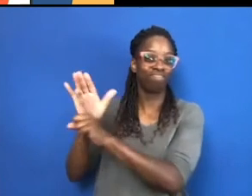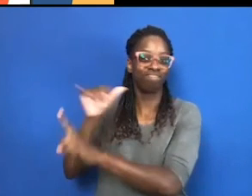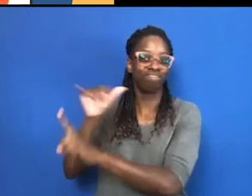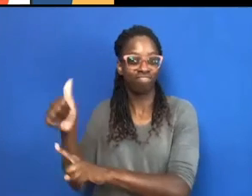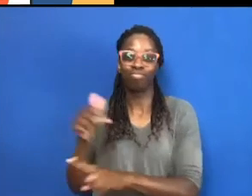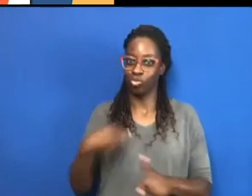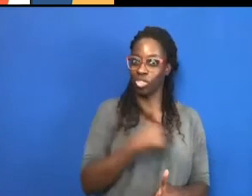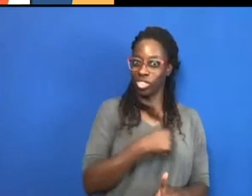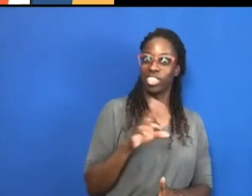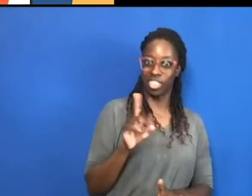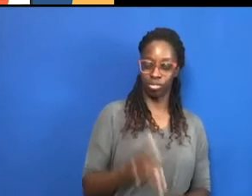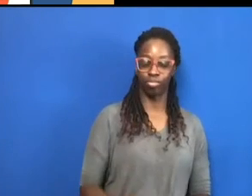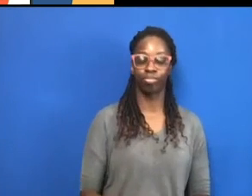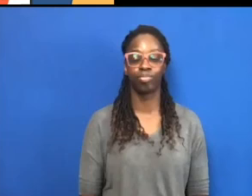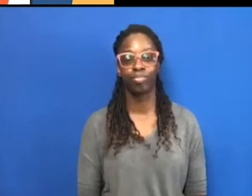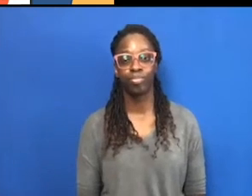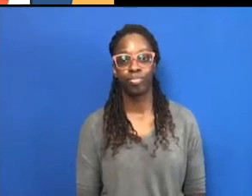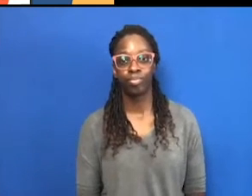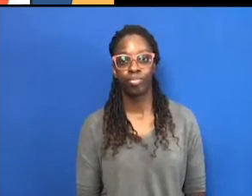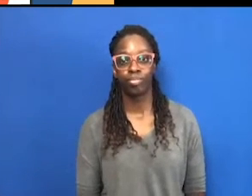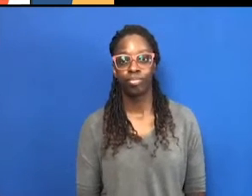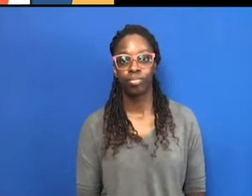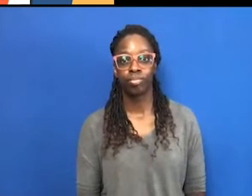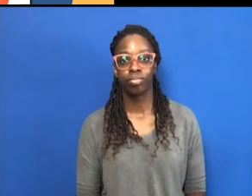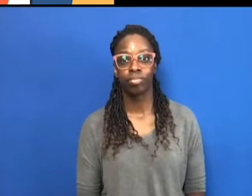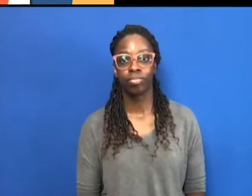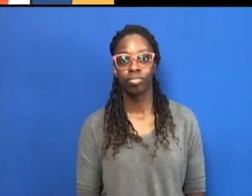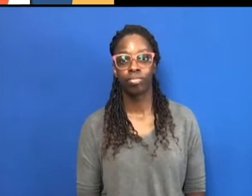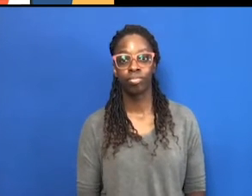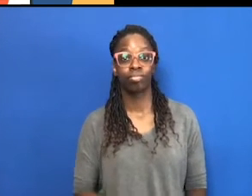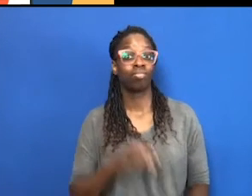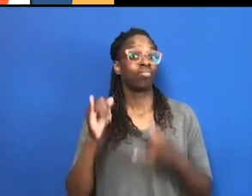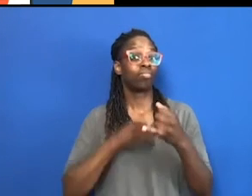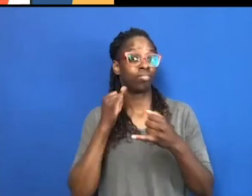And so in our considerations and final thoughts,